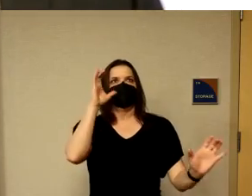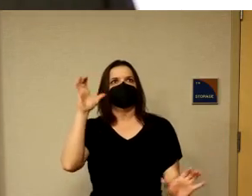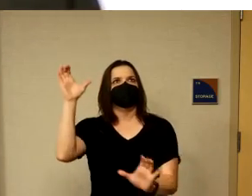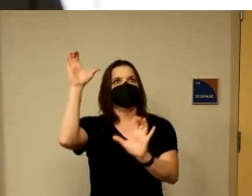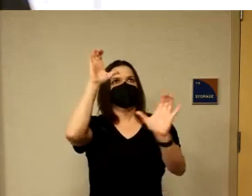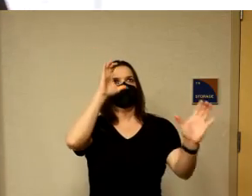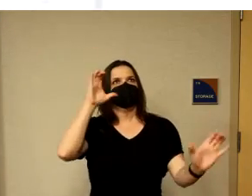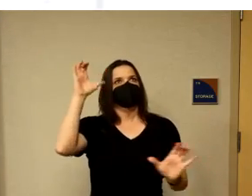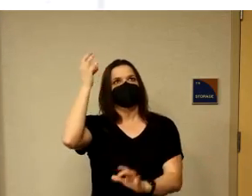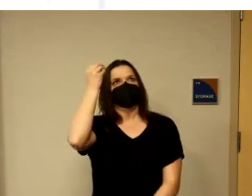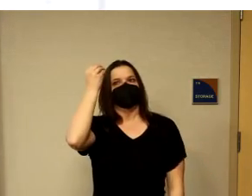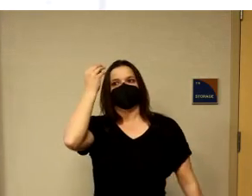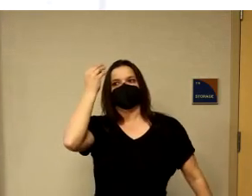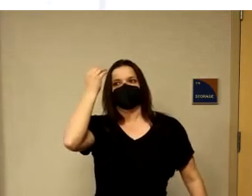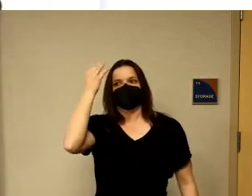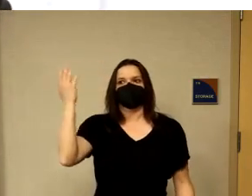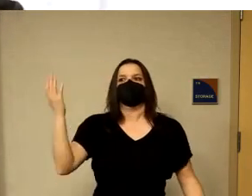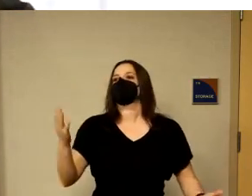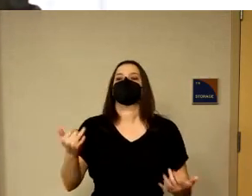days.